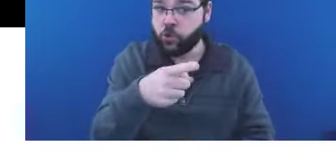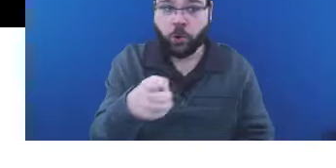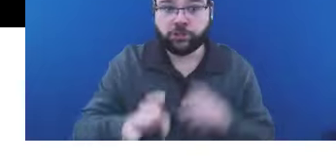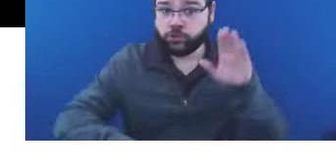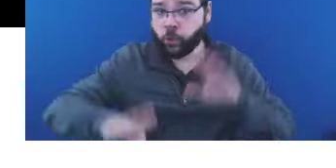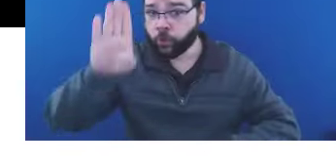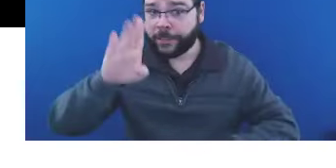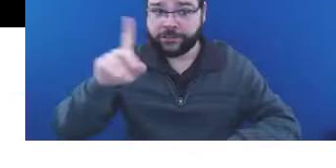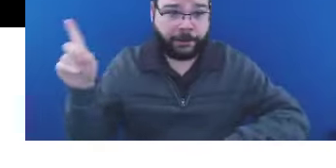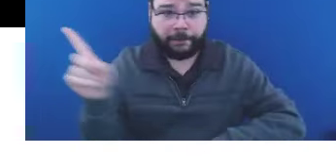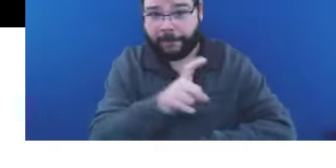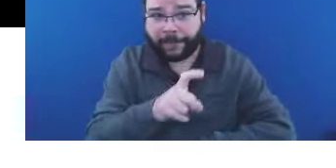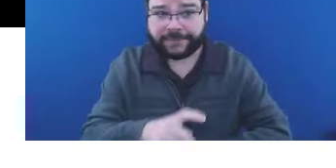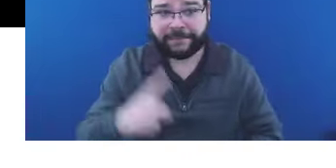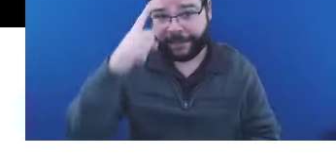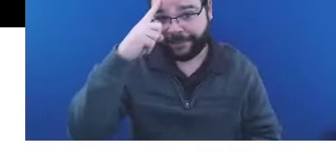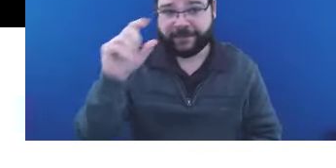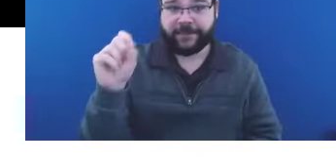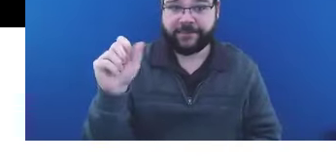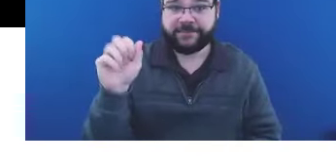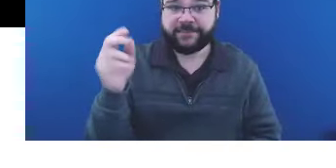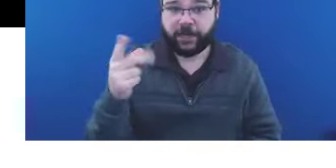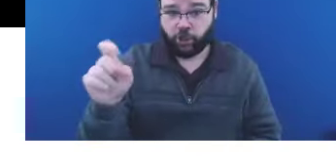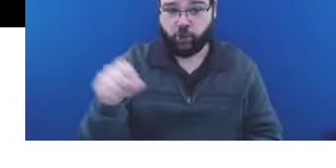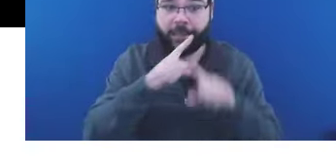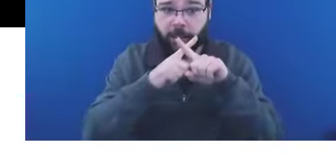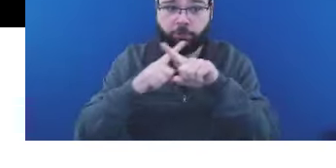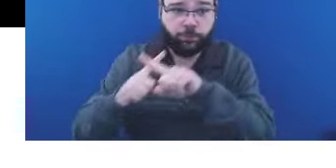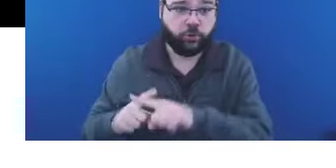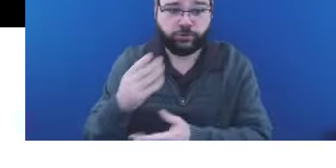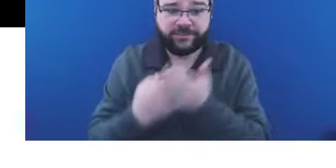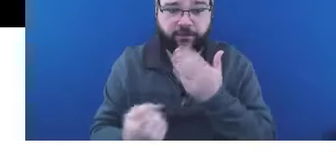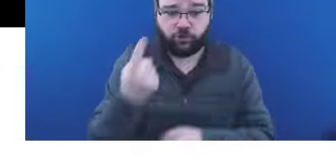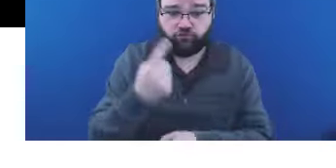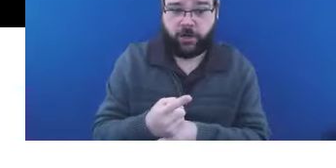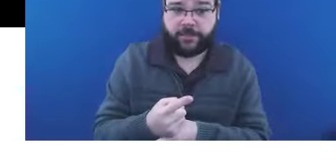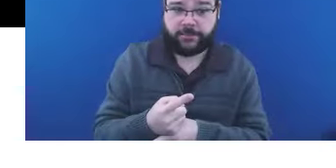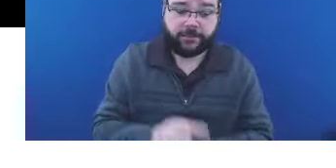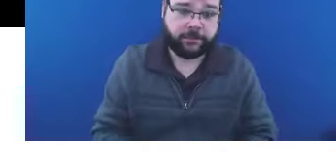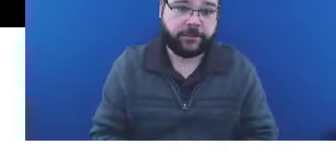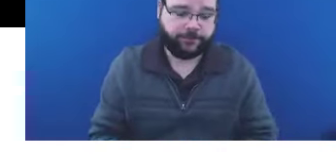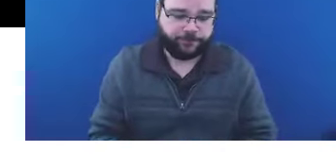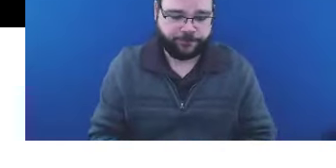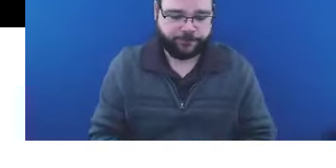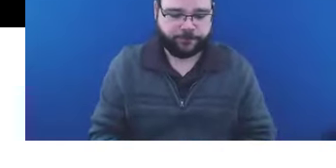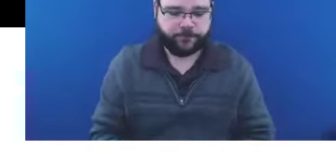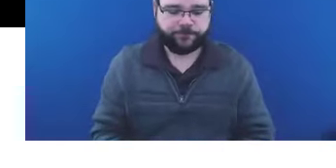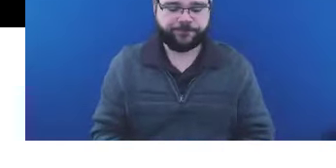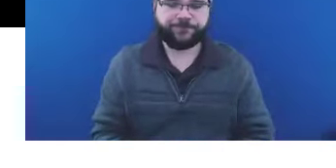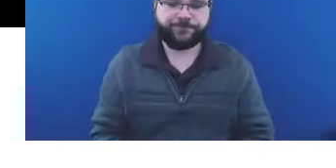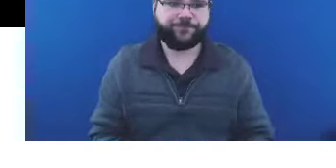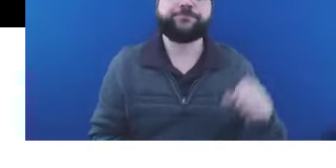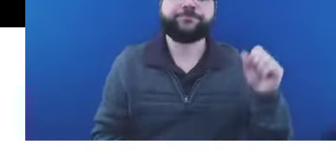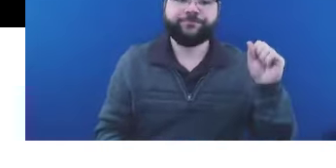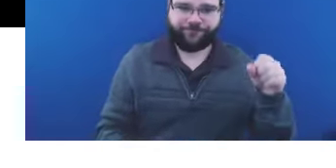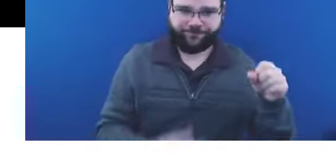to ask. And I believe, Sarah, you could unmute them if that's the case. Yes, I can